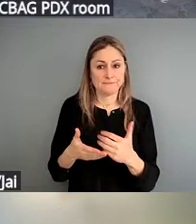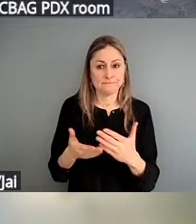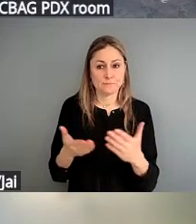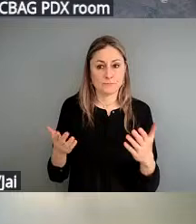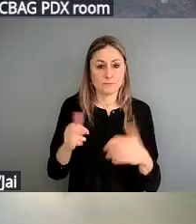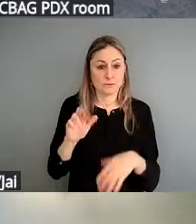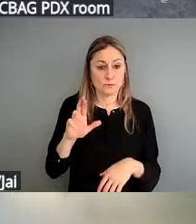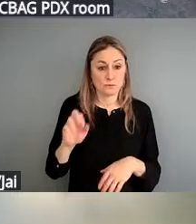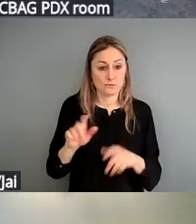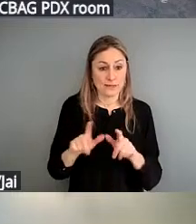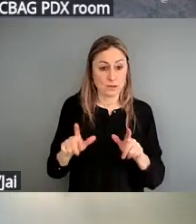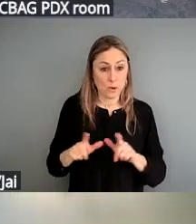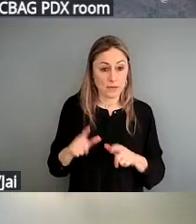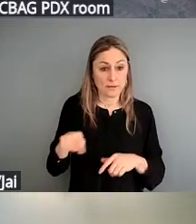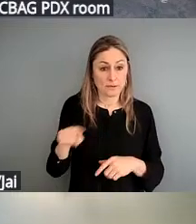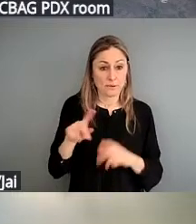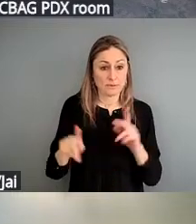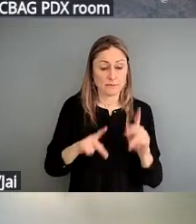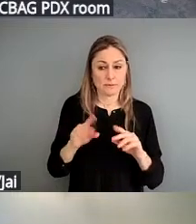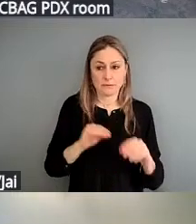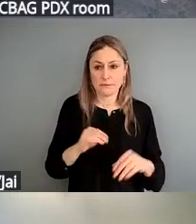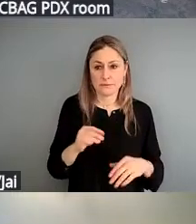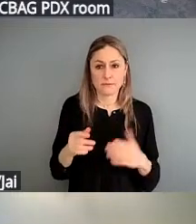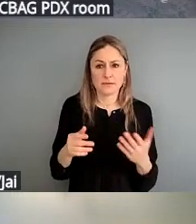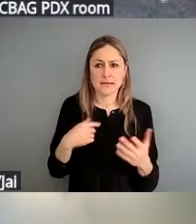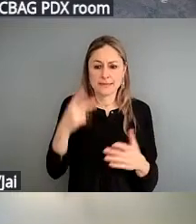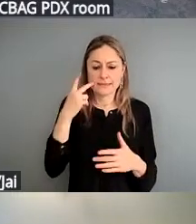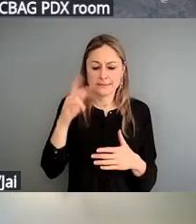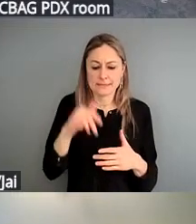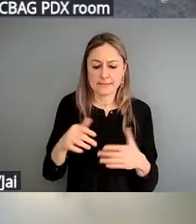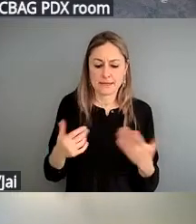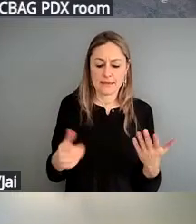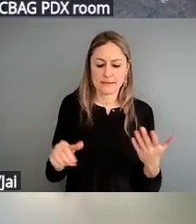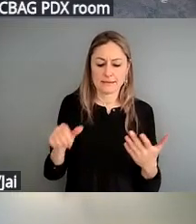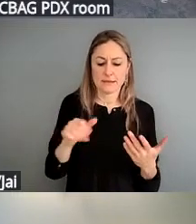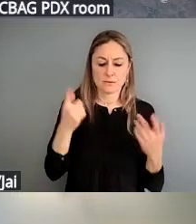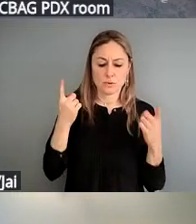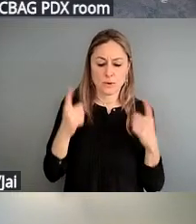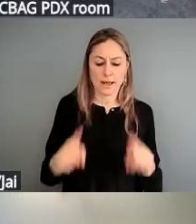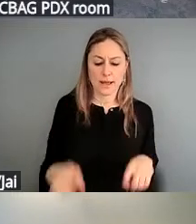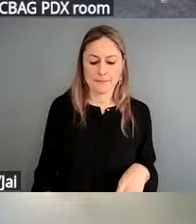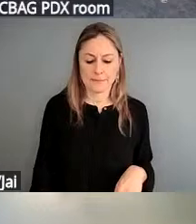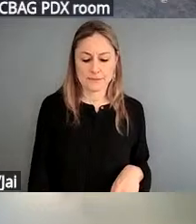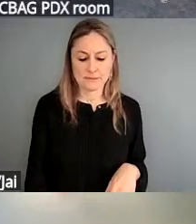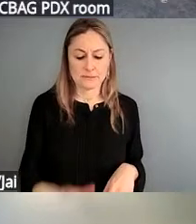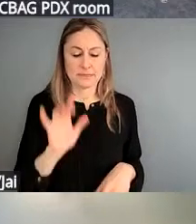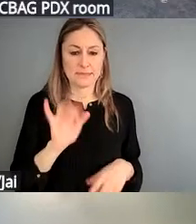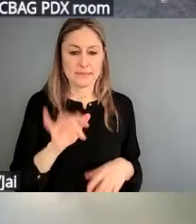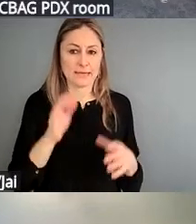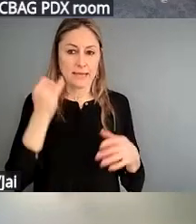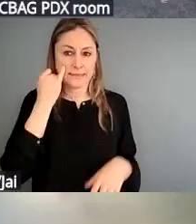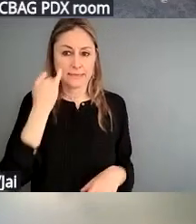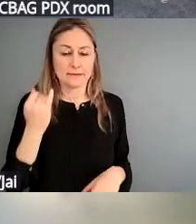relocate those people. I didn't see that in the other branches. I don't know what happened to that idea, but the